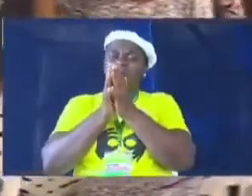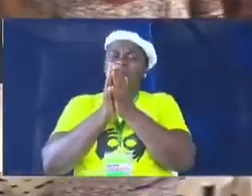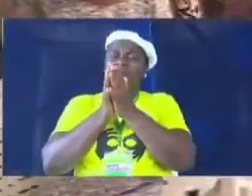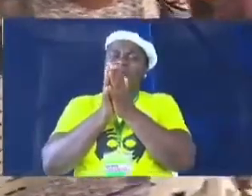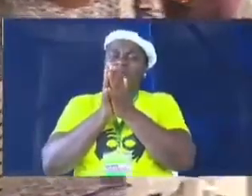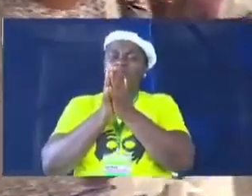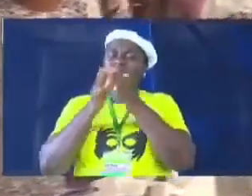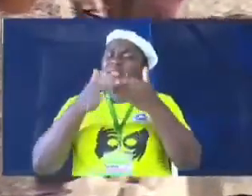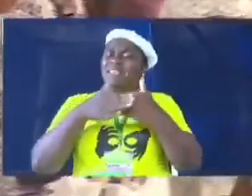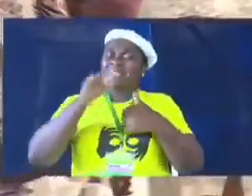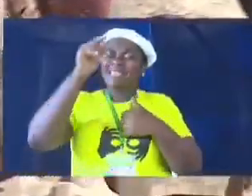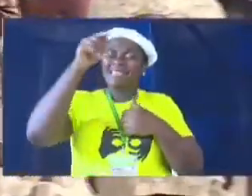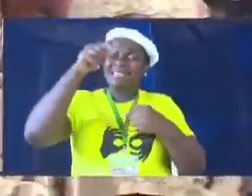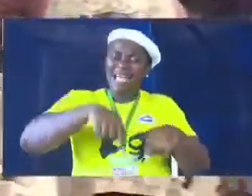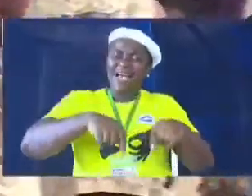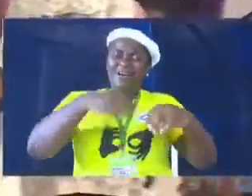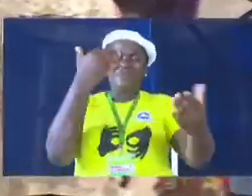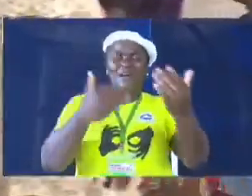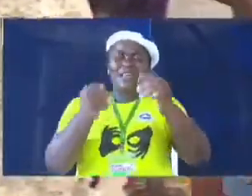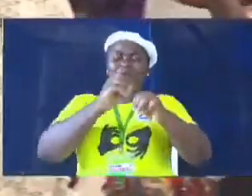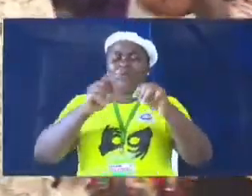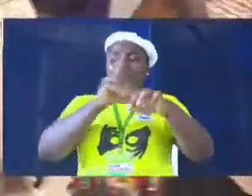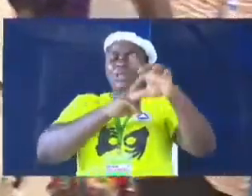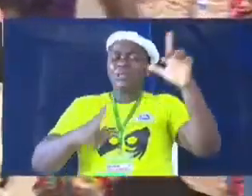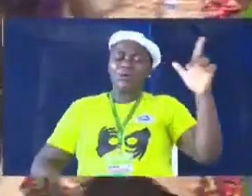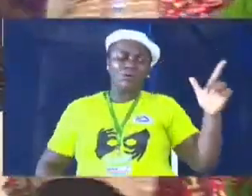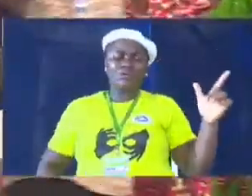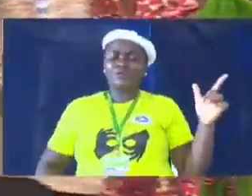Send out your fire, O Lord.